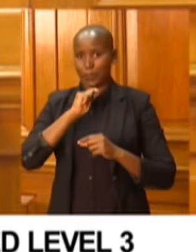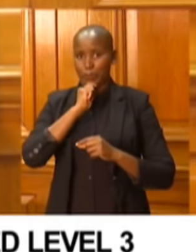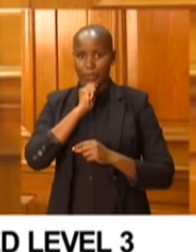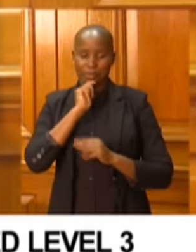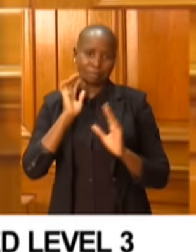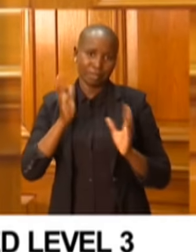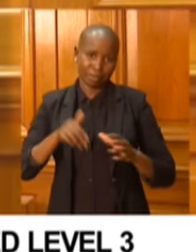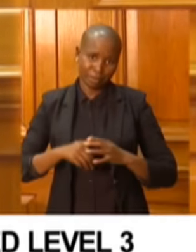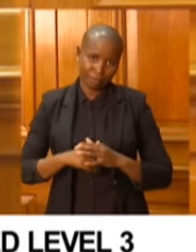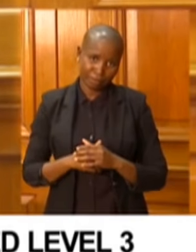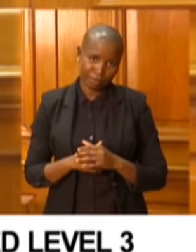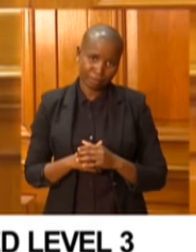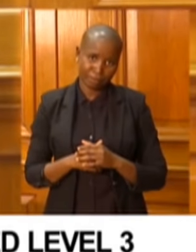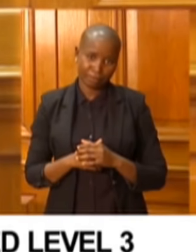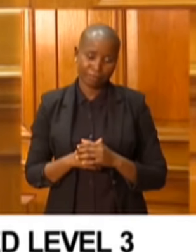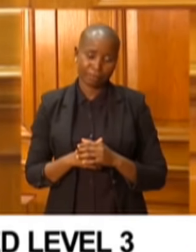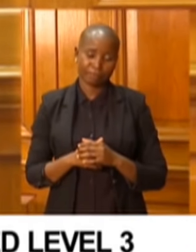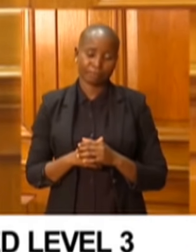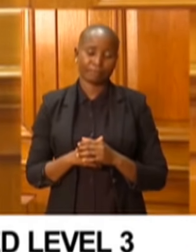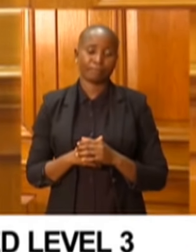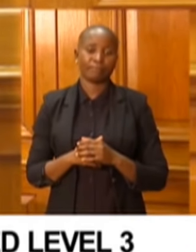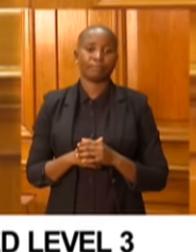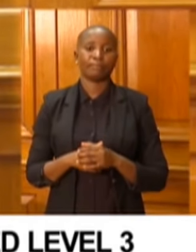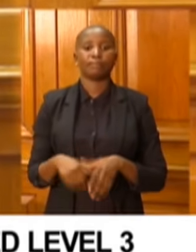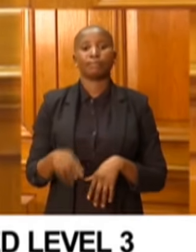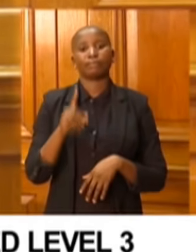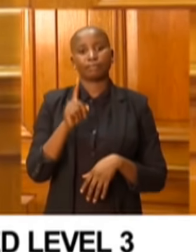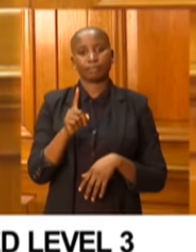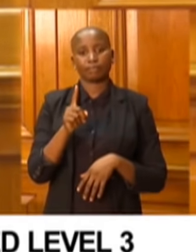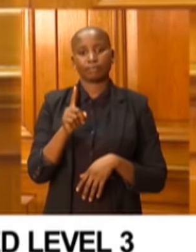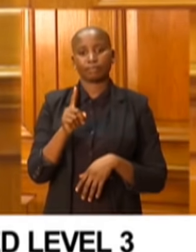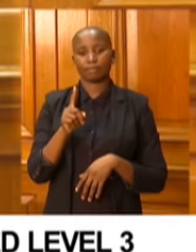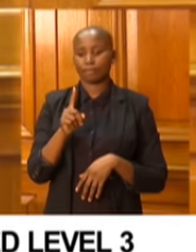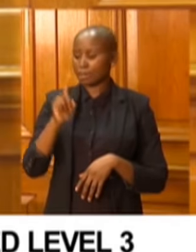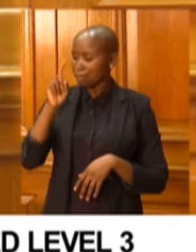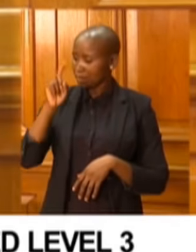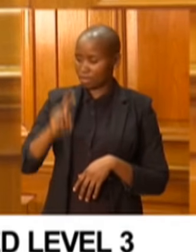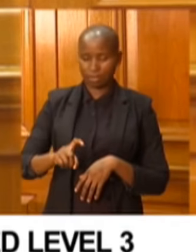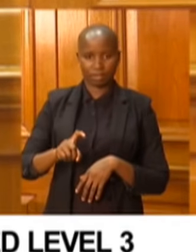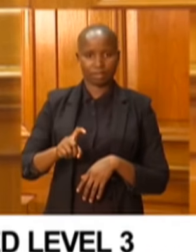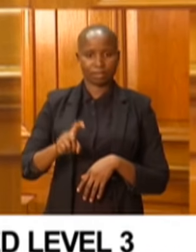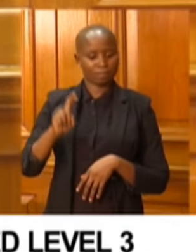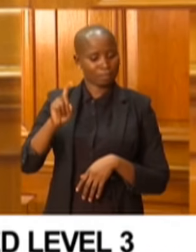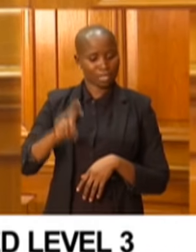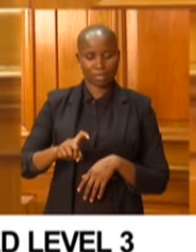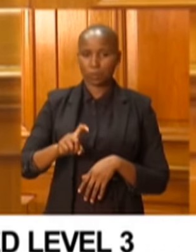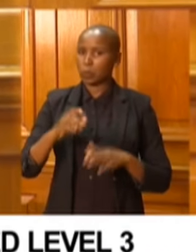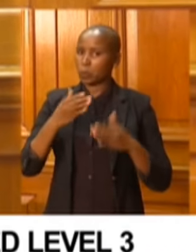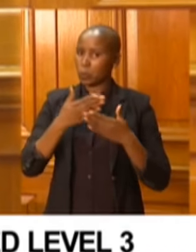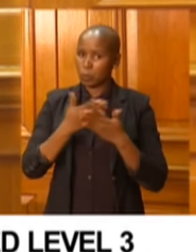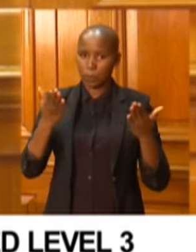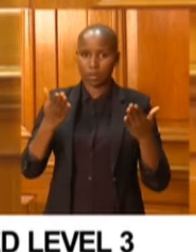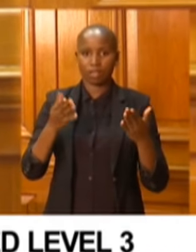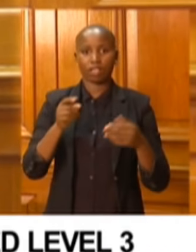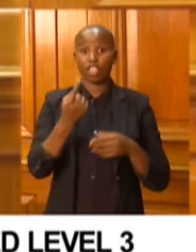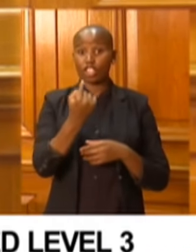It remains compulsory for all of us, every person in our